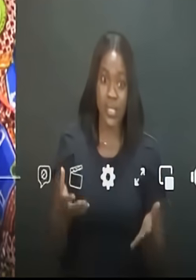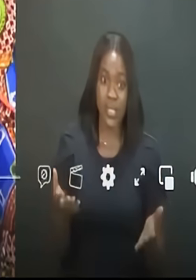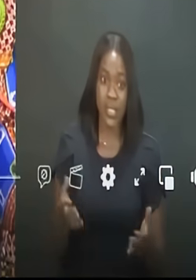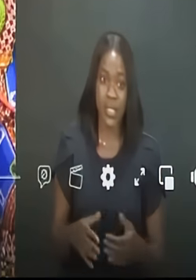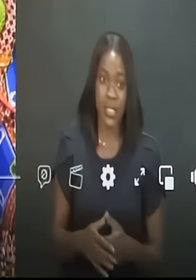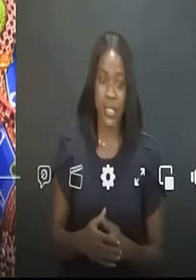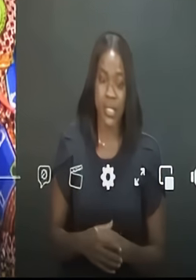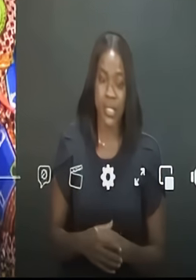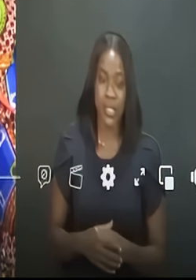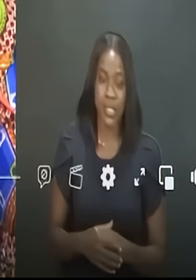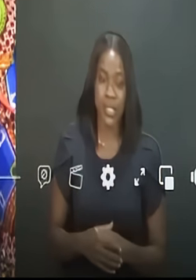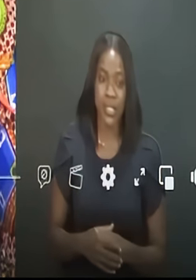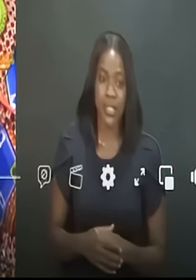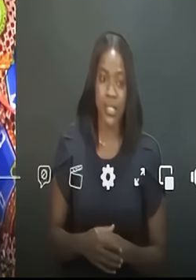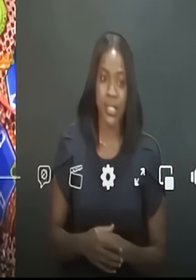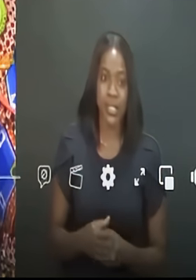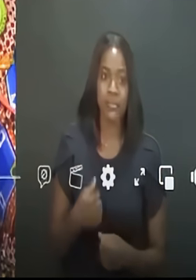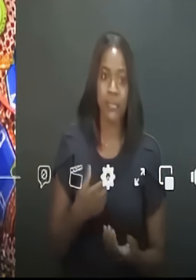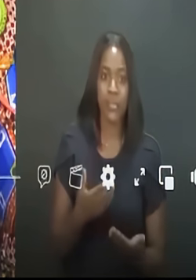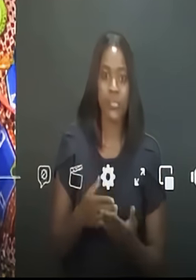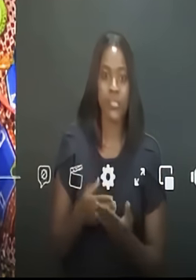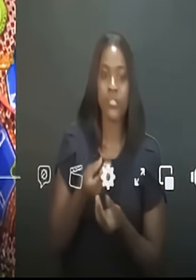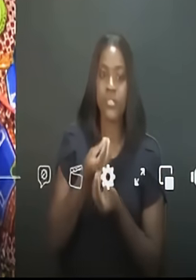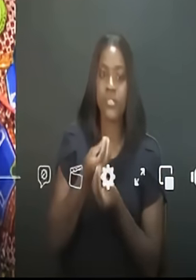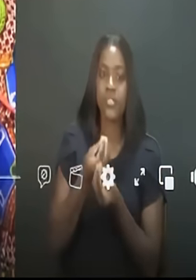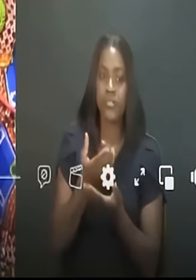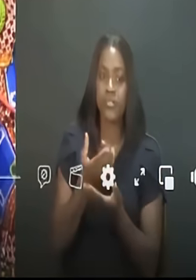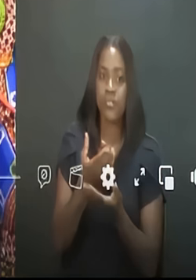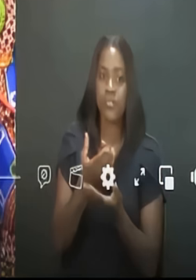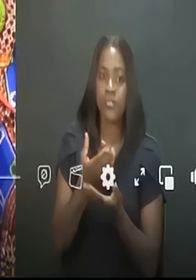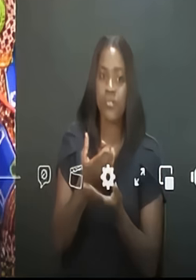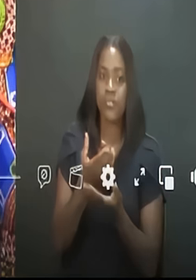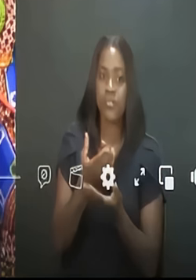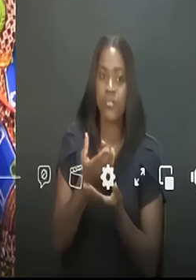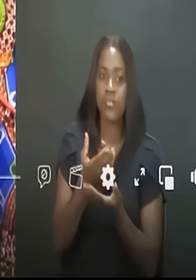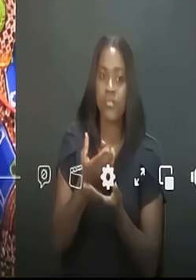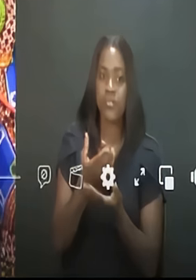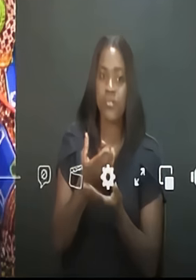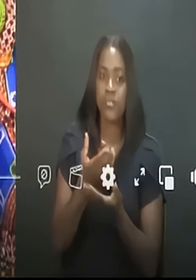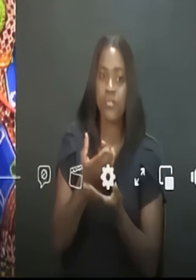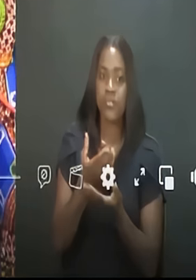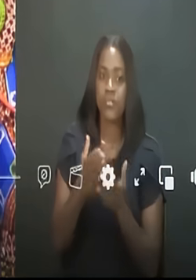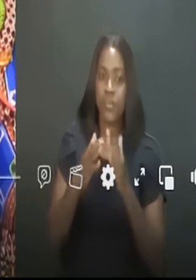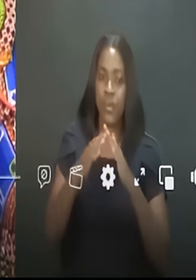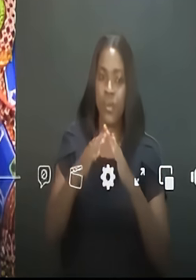bring that to the attention of the House. My last point, Mr. Speaker,